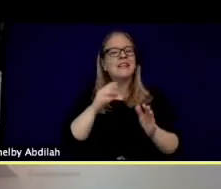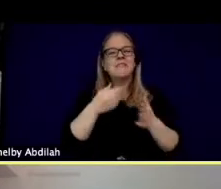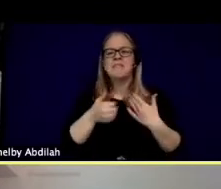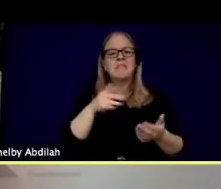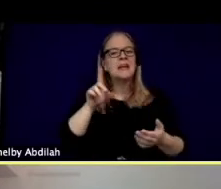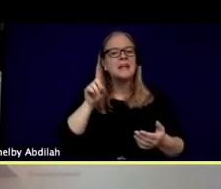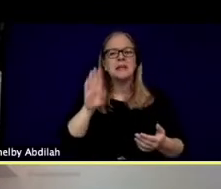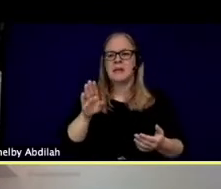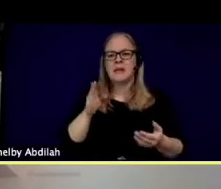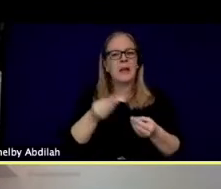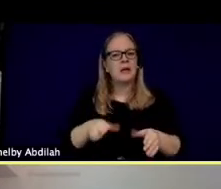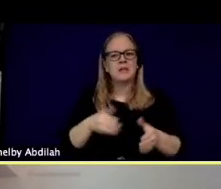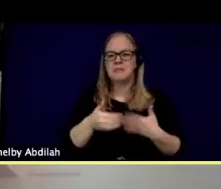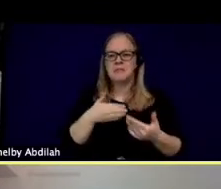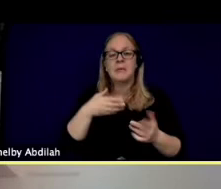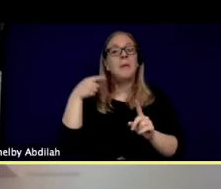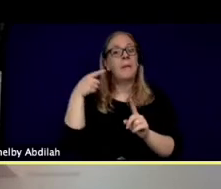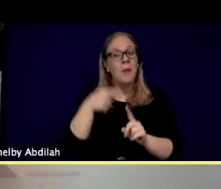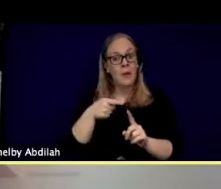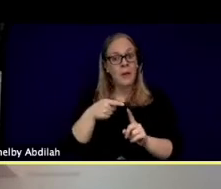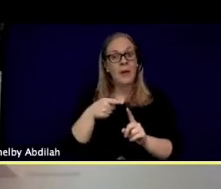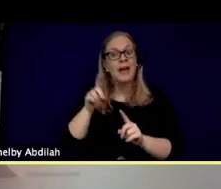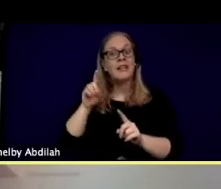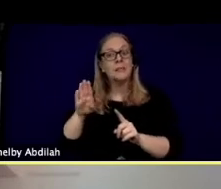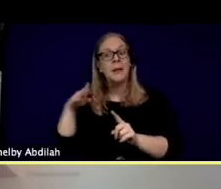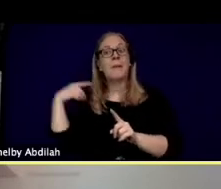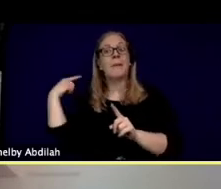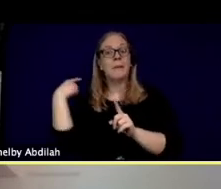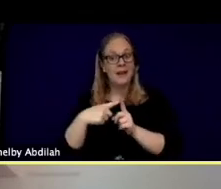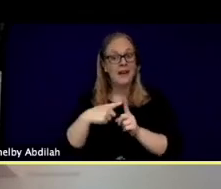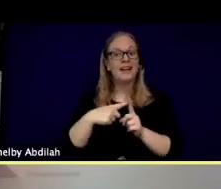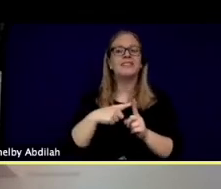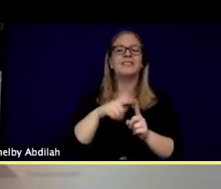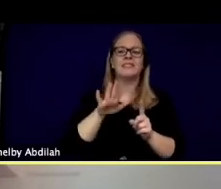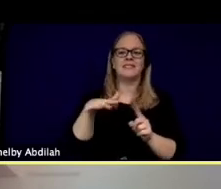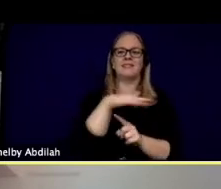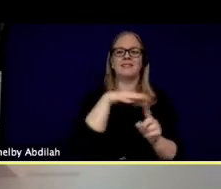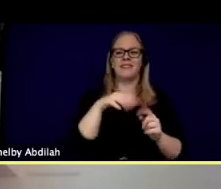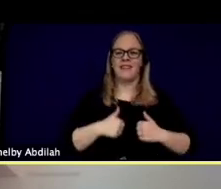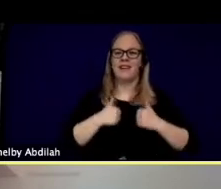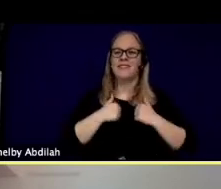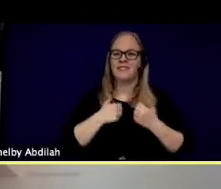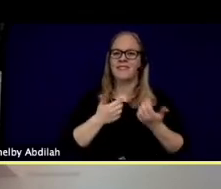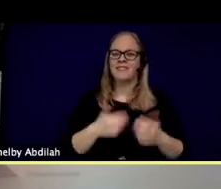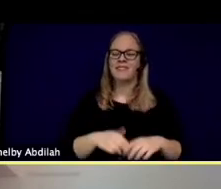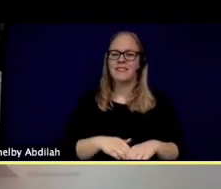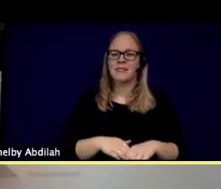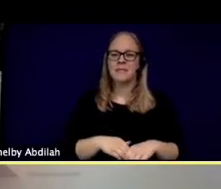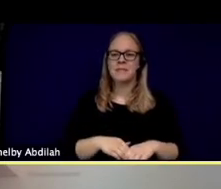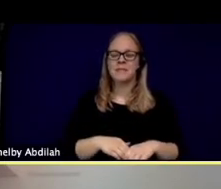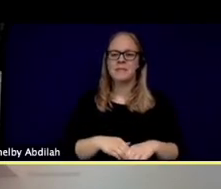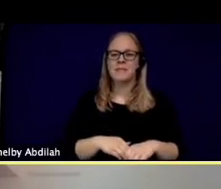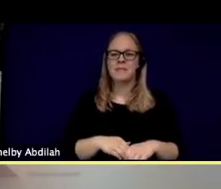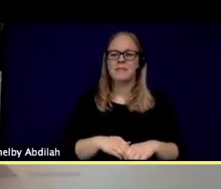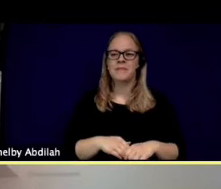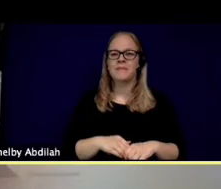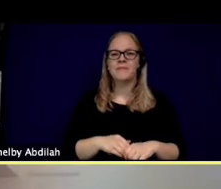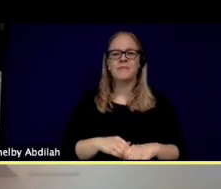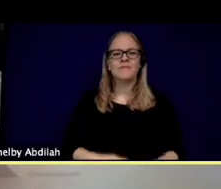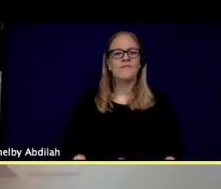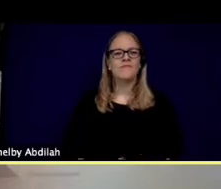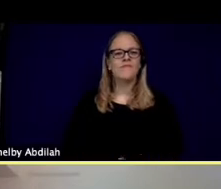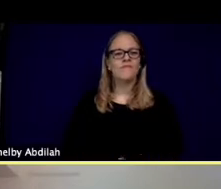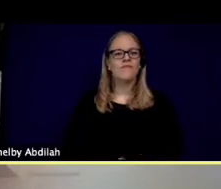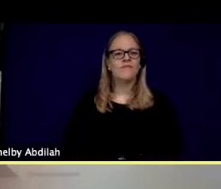loss only that determines how much difficulty you might be encountering in your life, but your lifestyle.